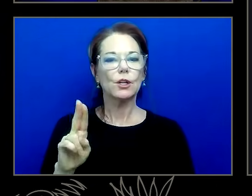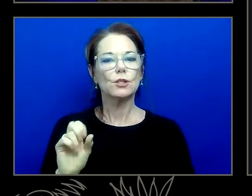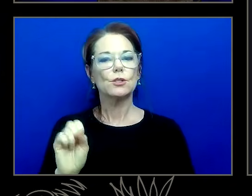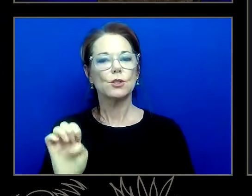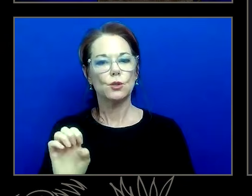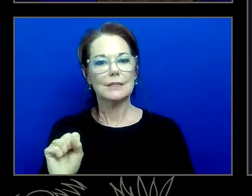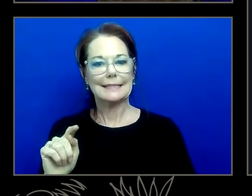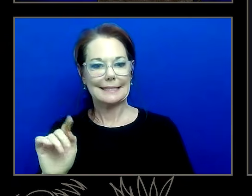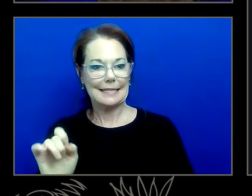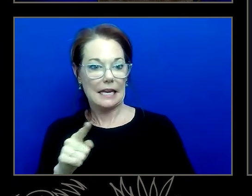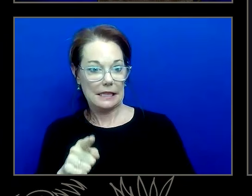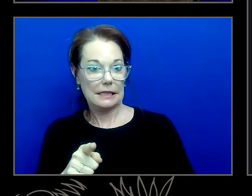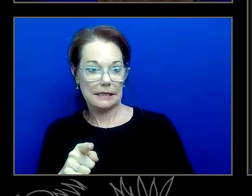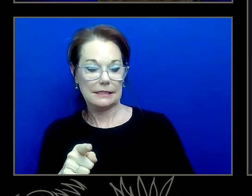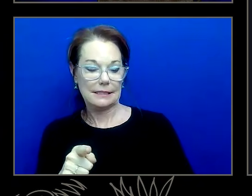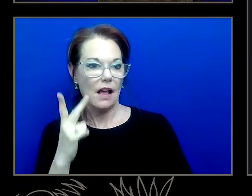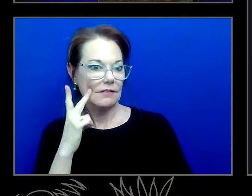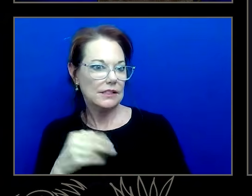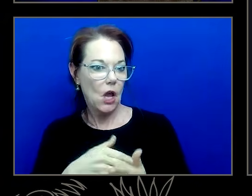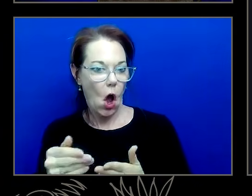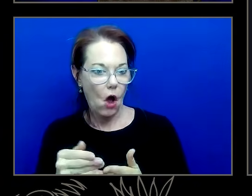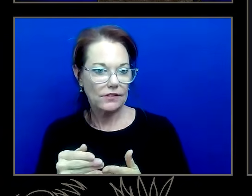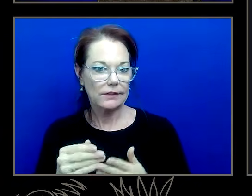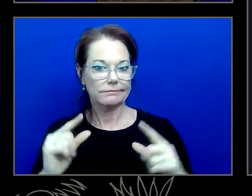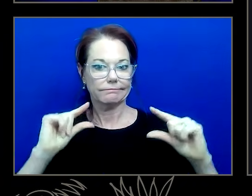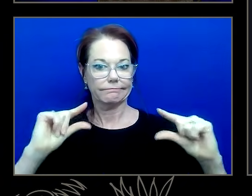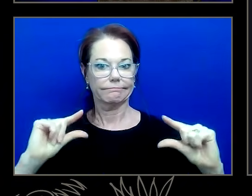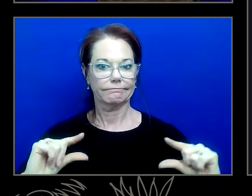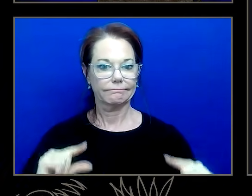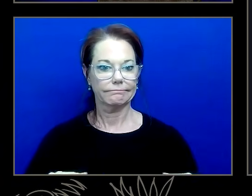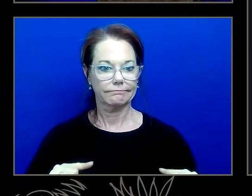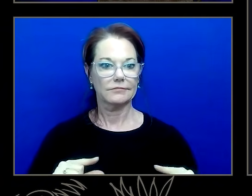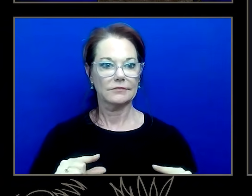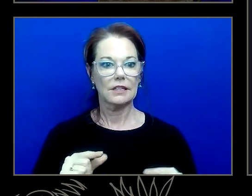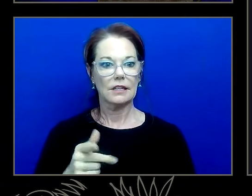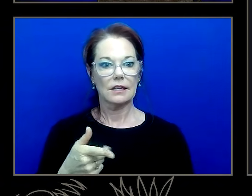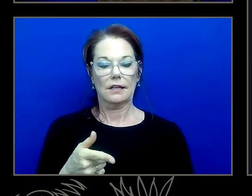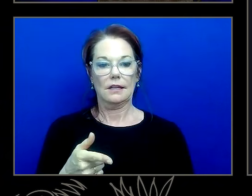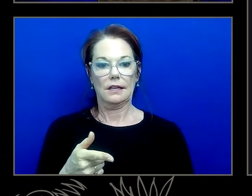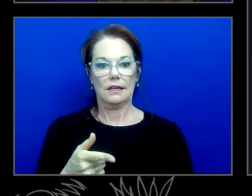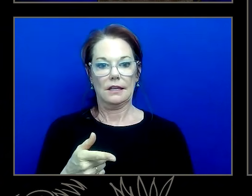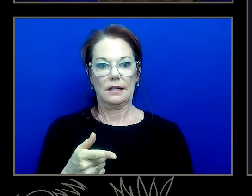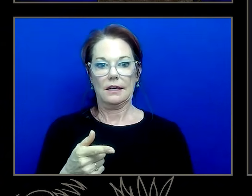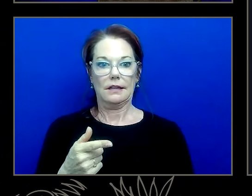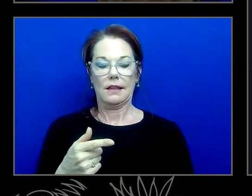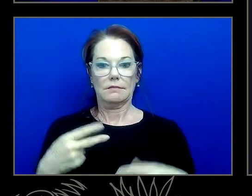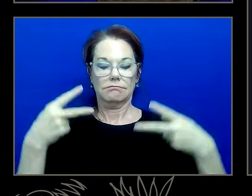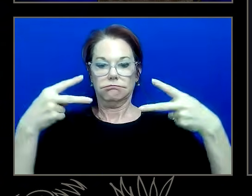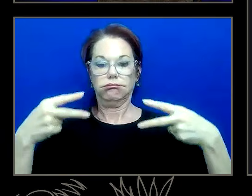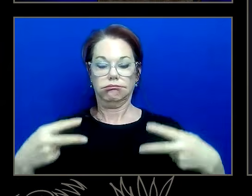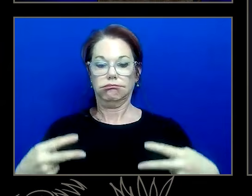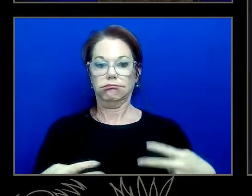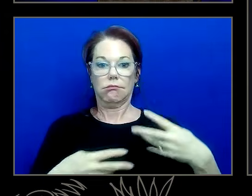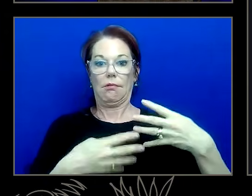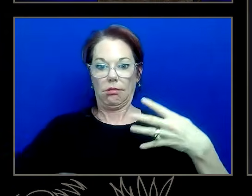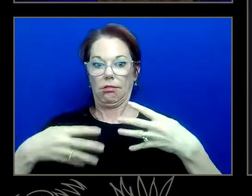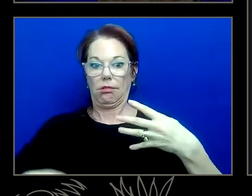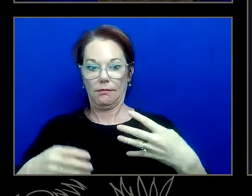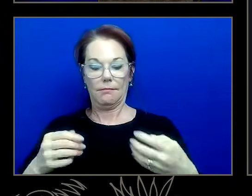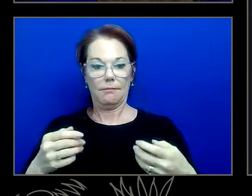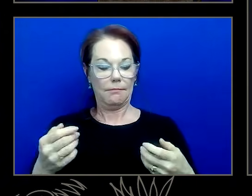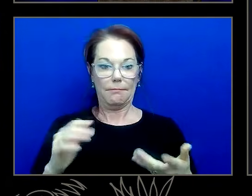You might think useState is simple, and then you end up using 8, and then just things blow out of